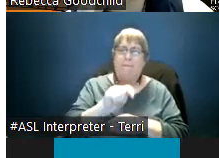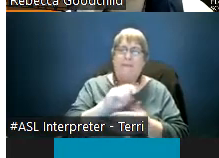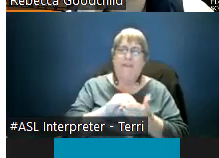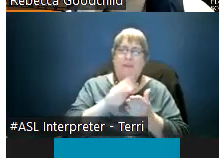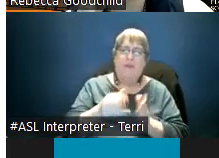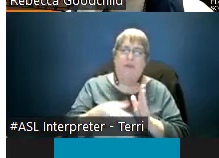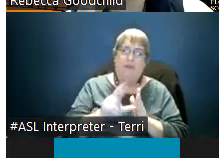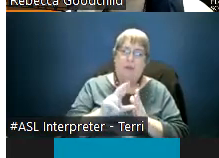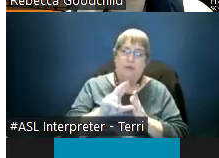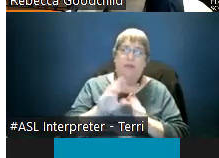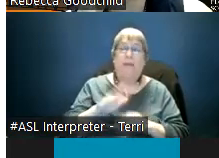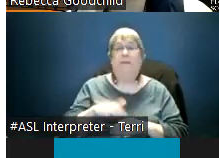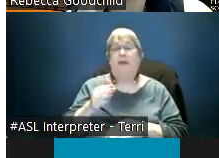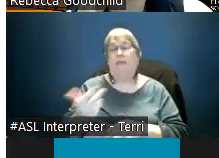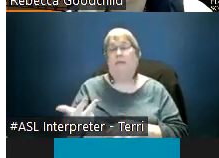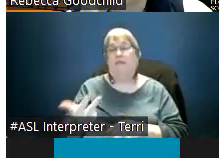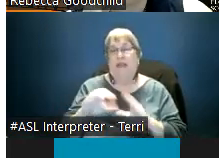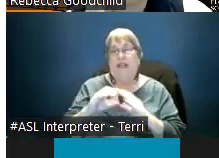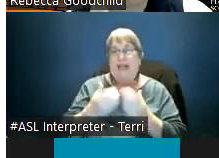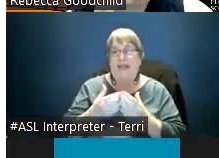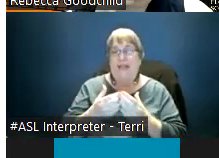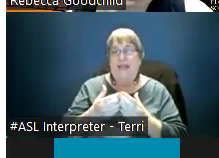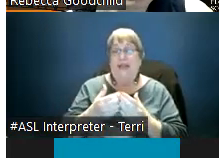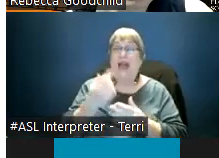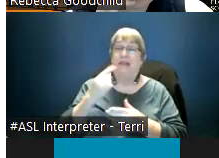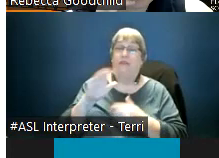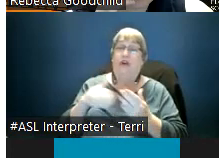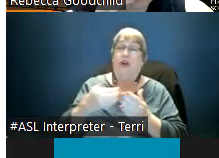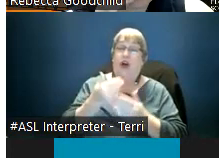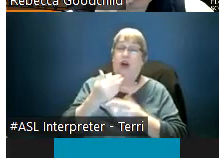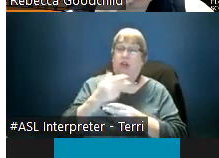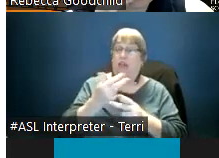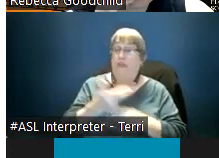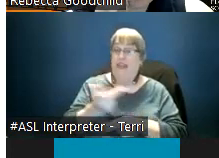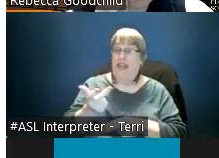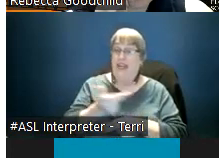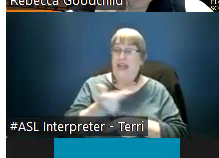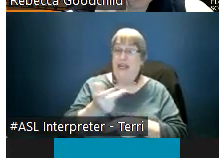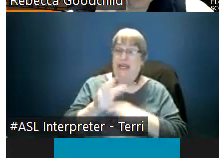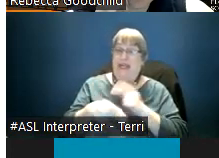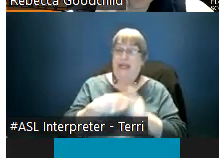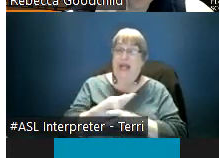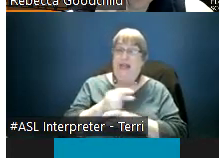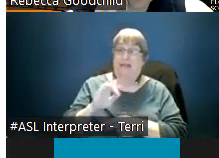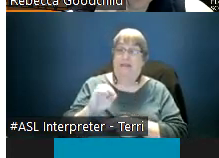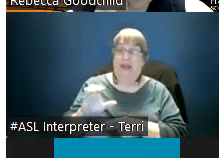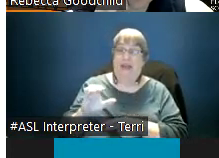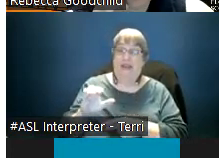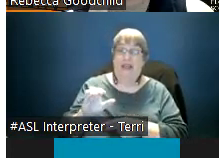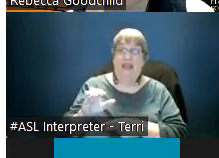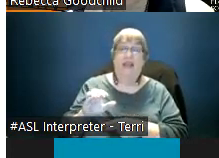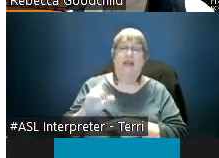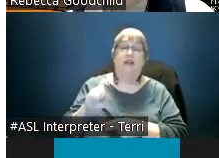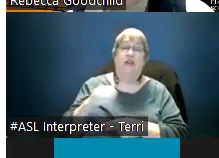of 3 classes. And for all types of faculty, student reviews should be done one for each